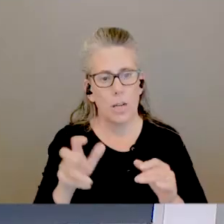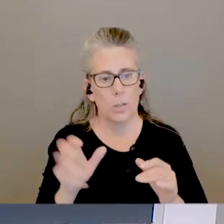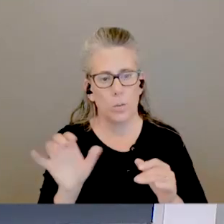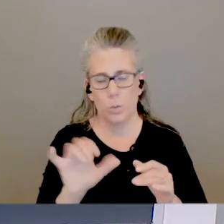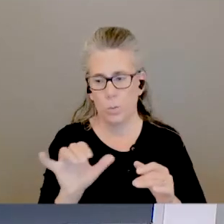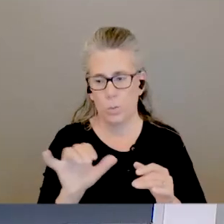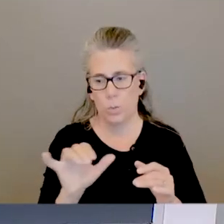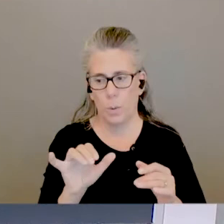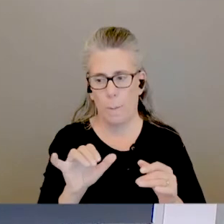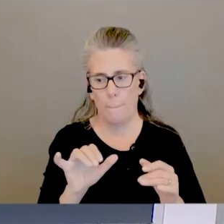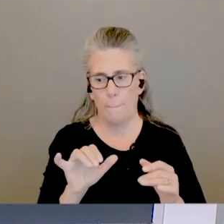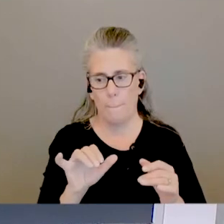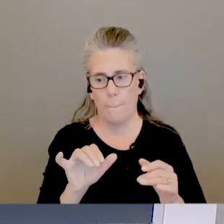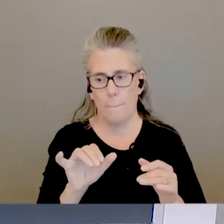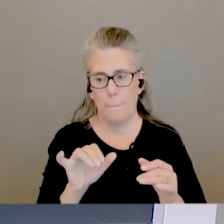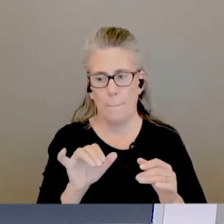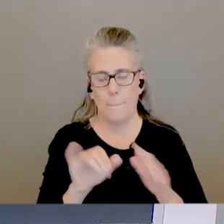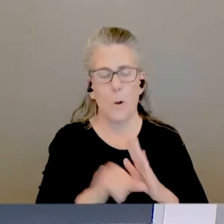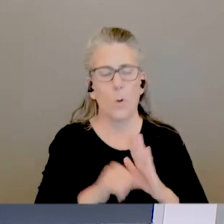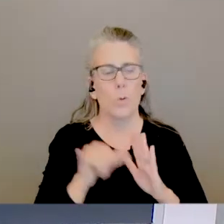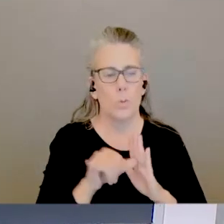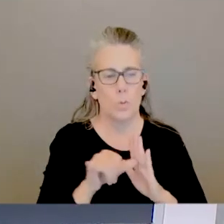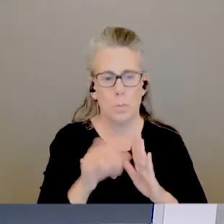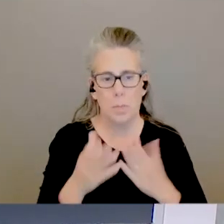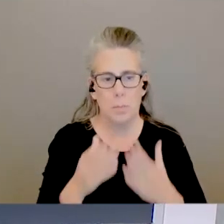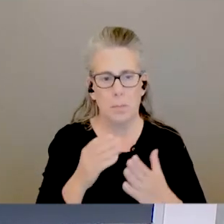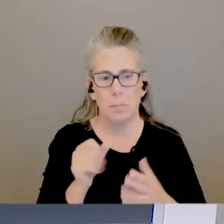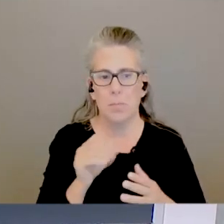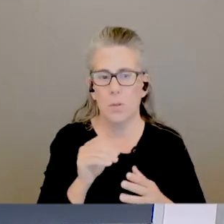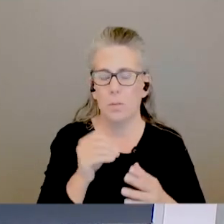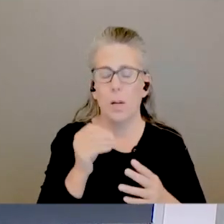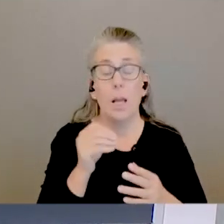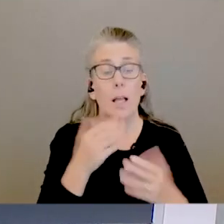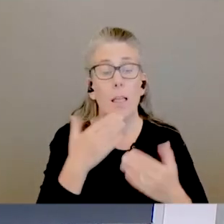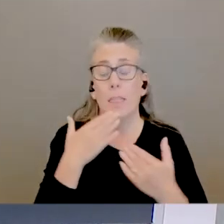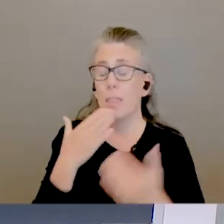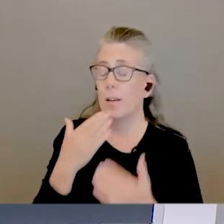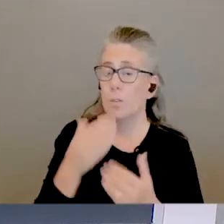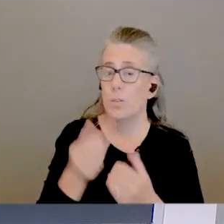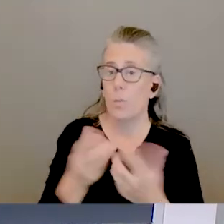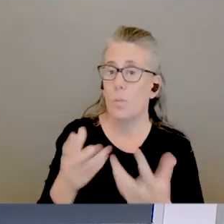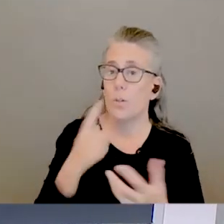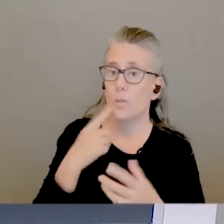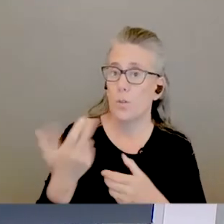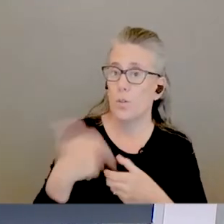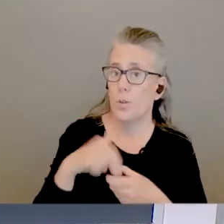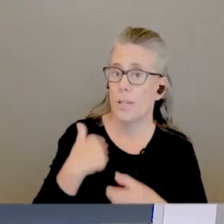right. Well, I think that is all we have. Thank you so much for joining us today. Cool. Thank you so much. Yeah.